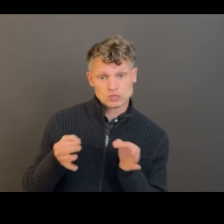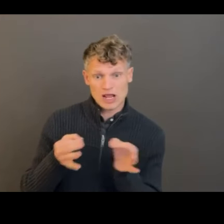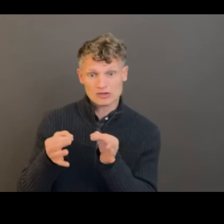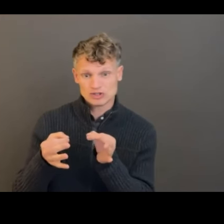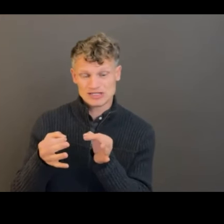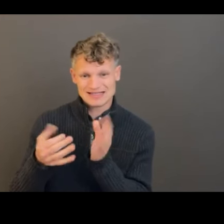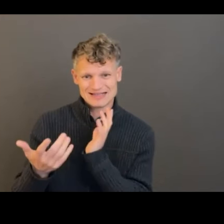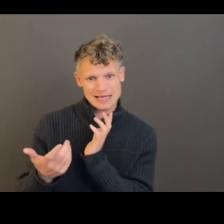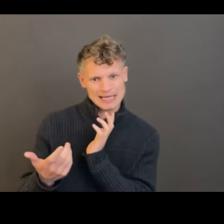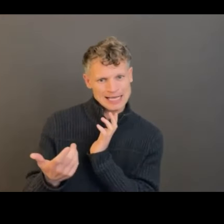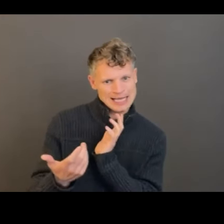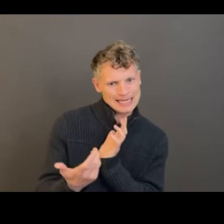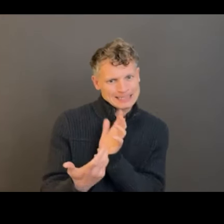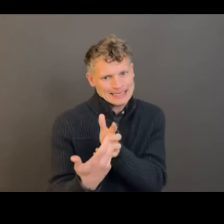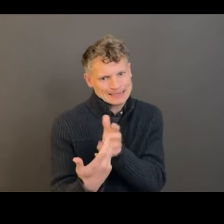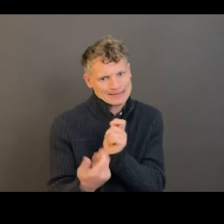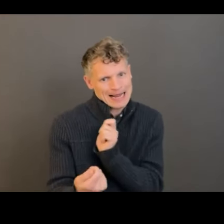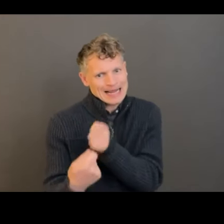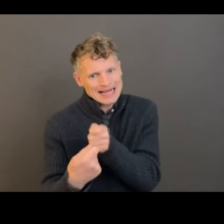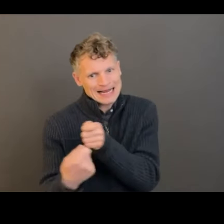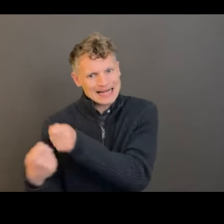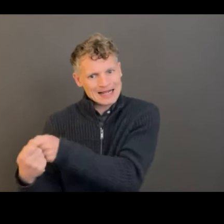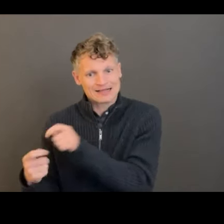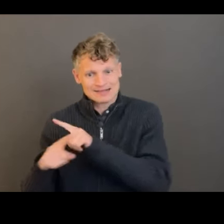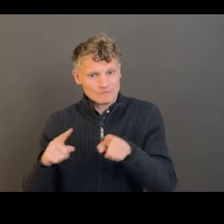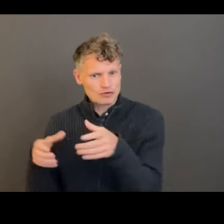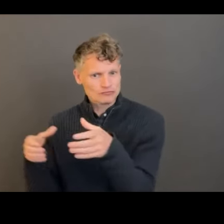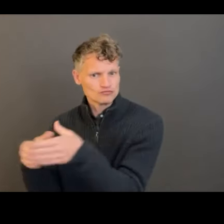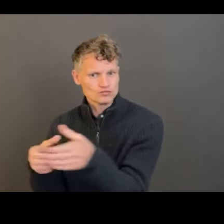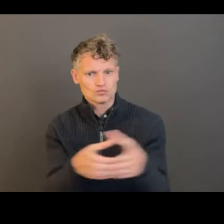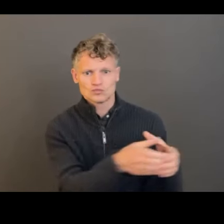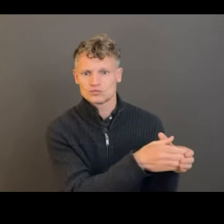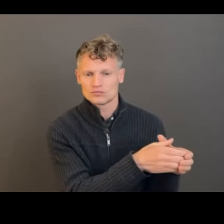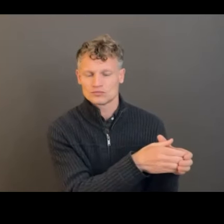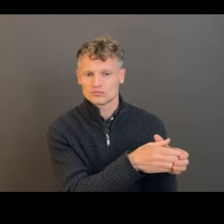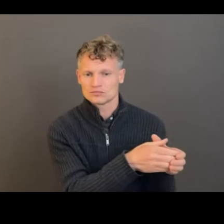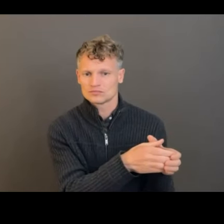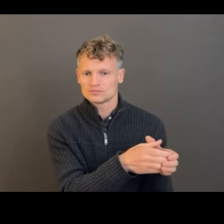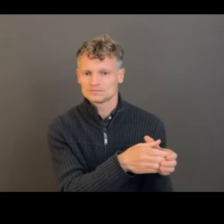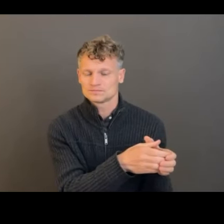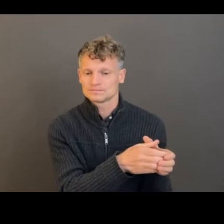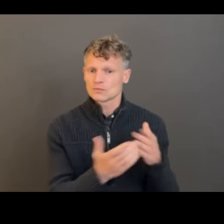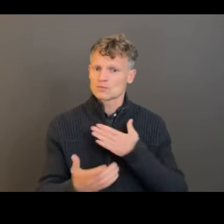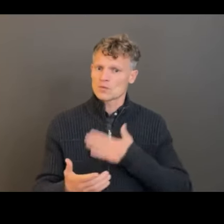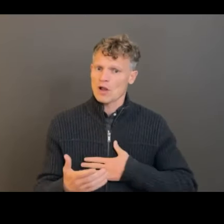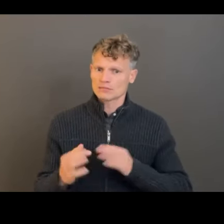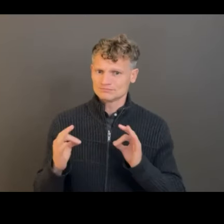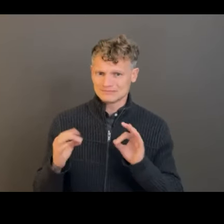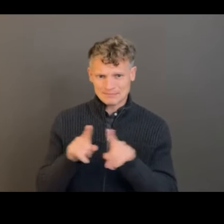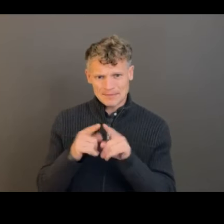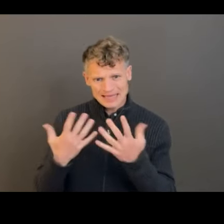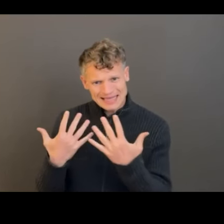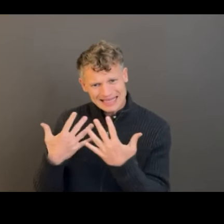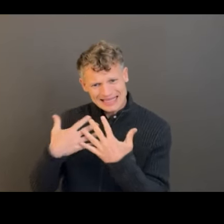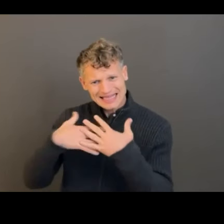of the populations and communities and that can be implemented in an integrated and comprehensive